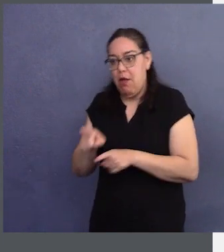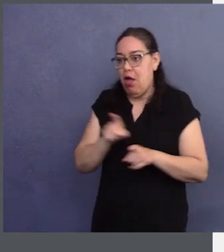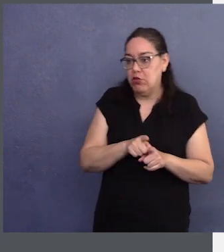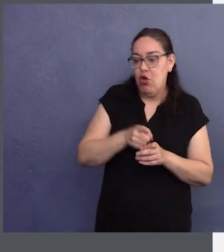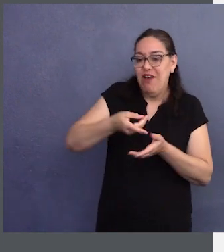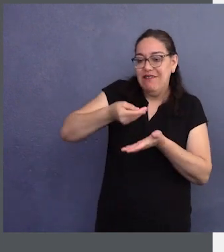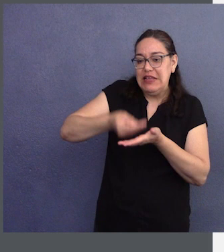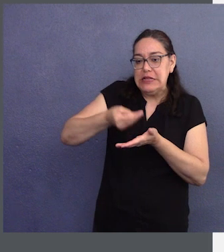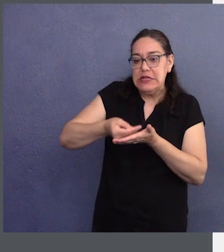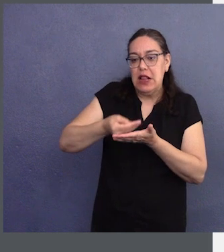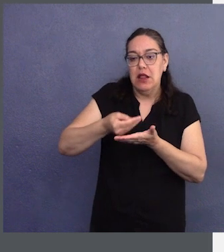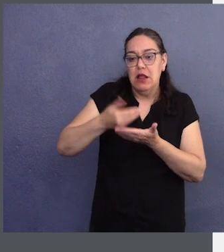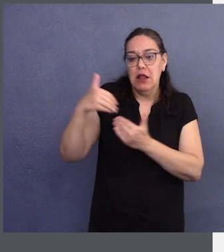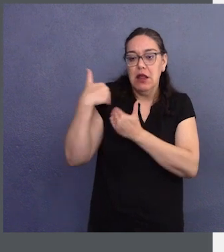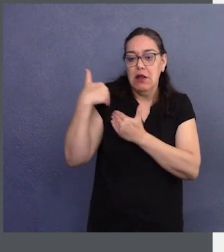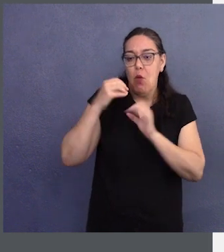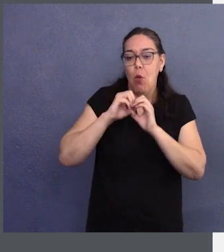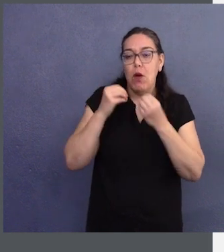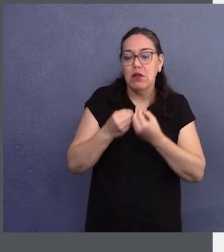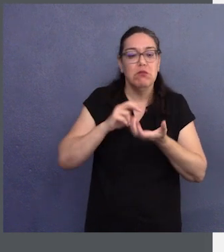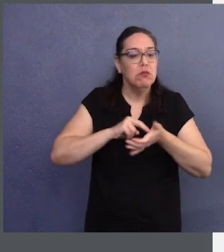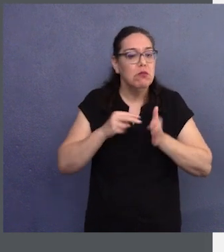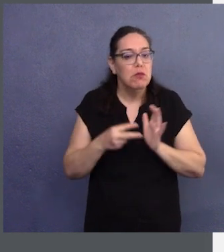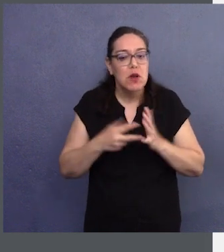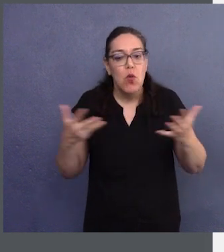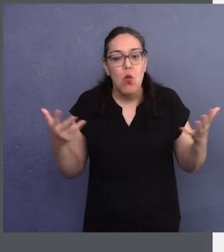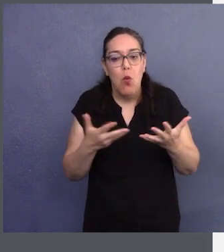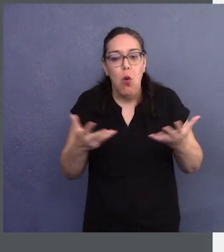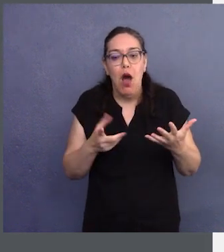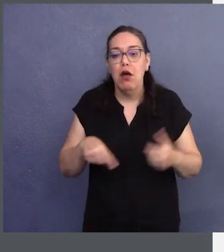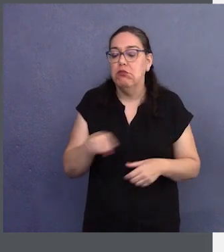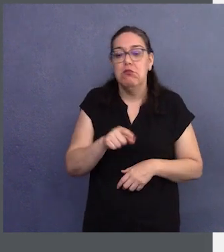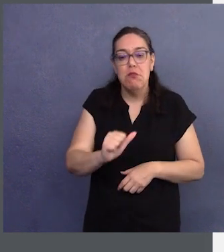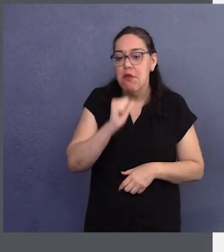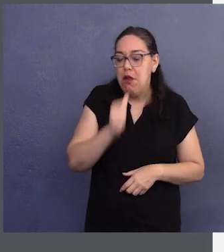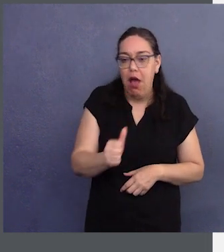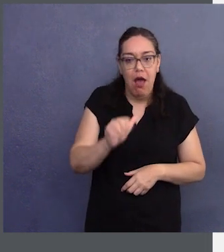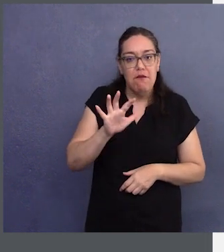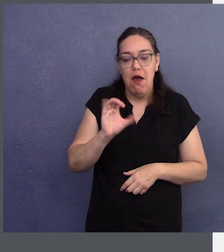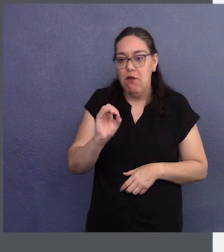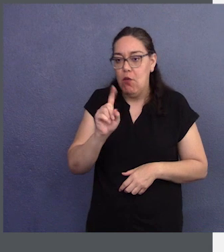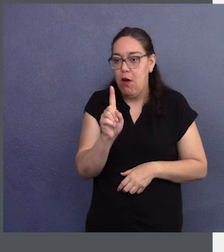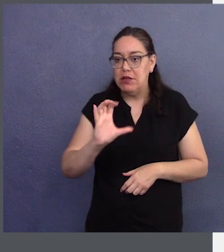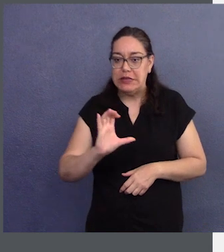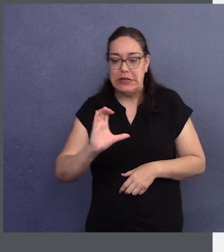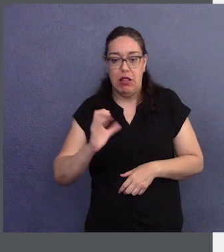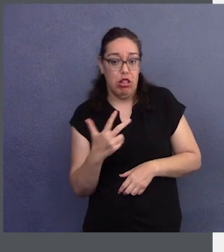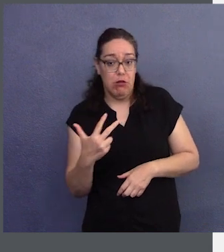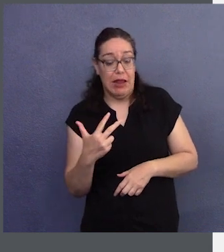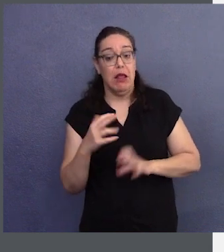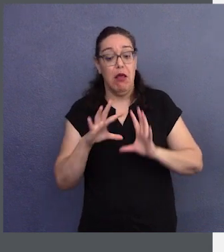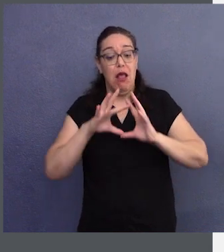sponsored organizations, meaning that a non-501c3 entity can